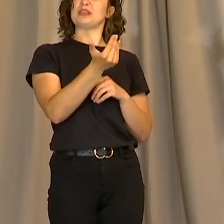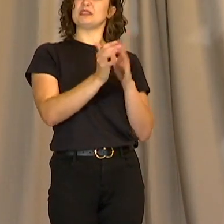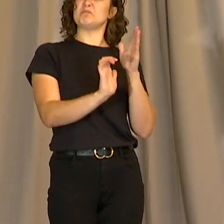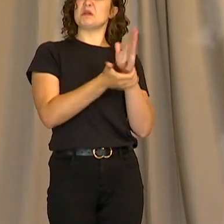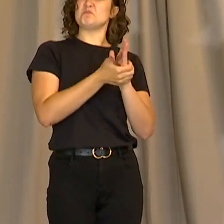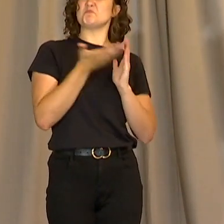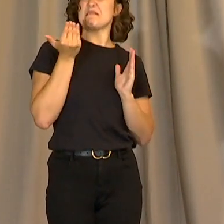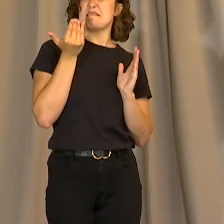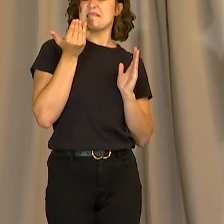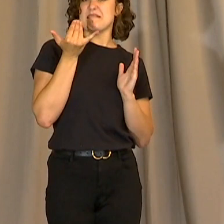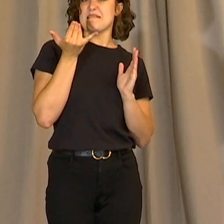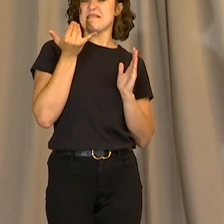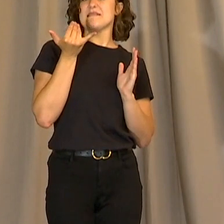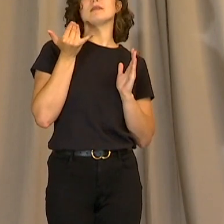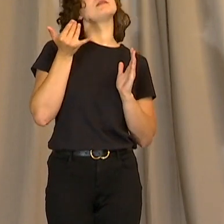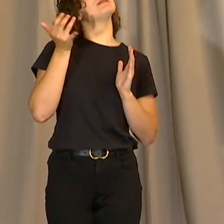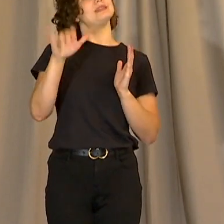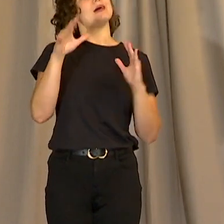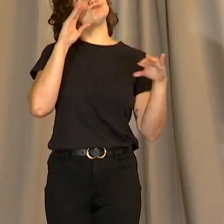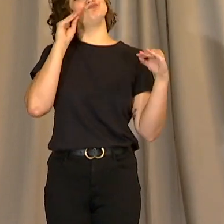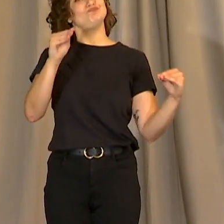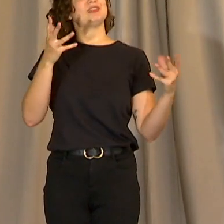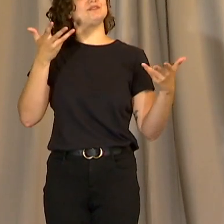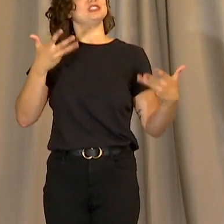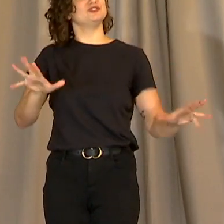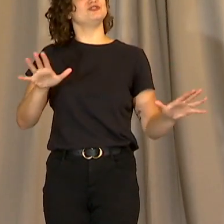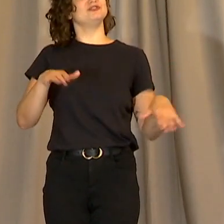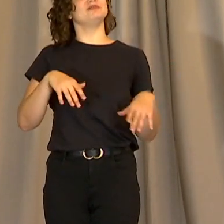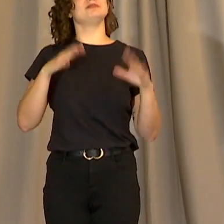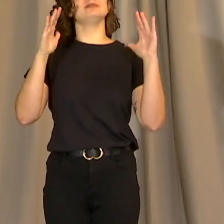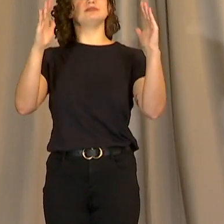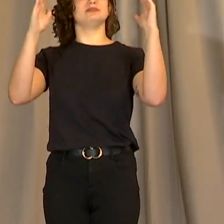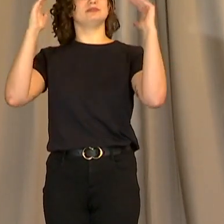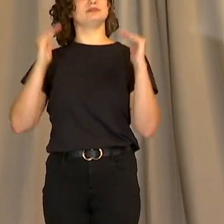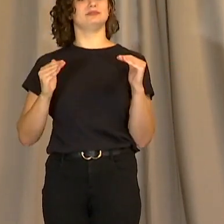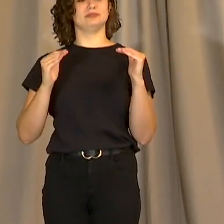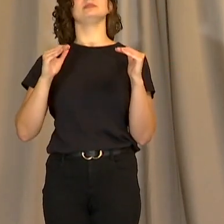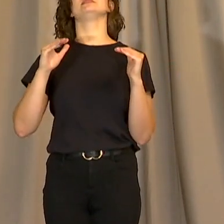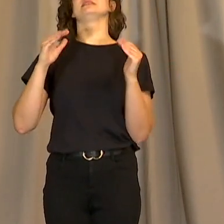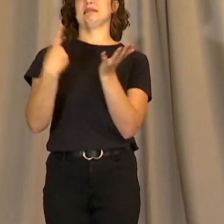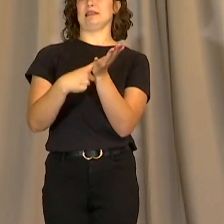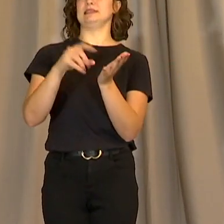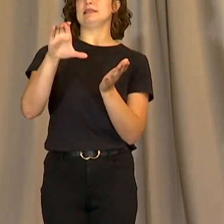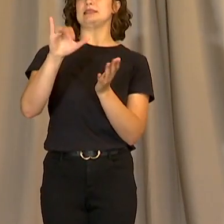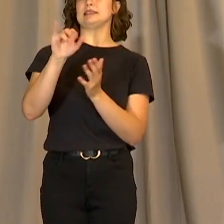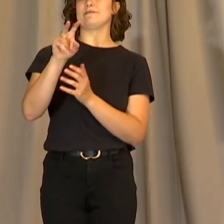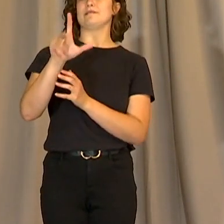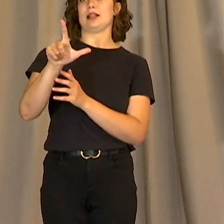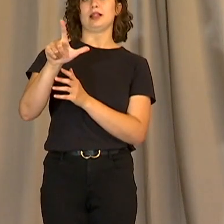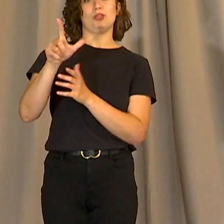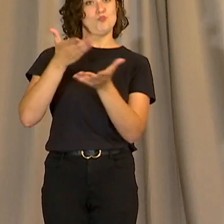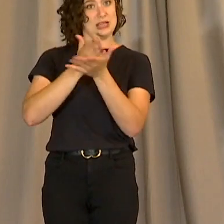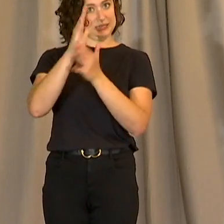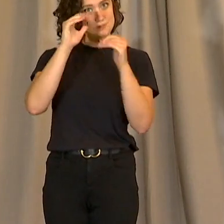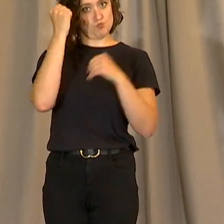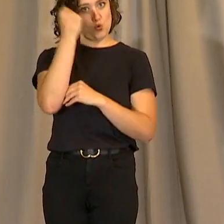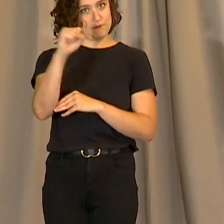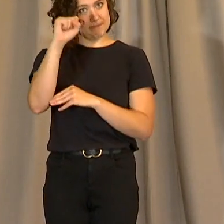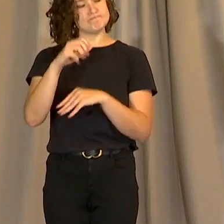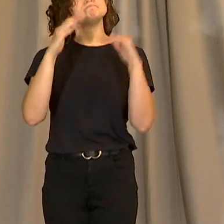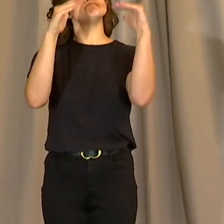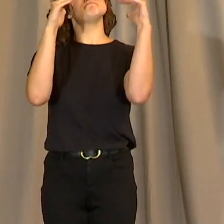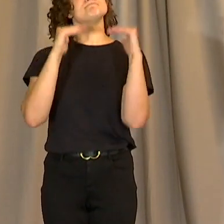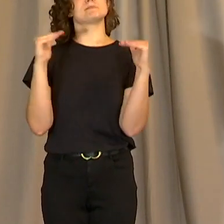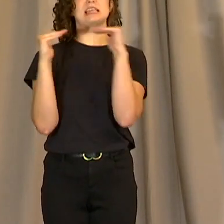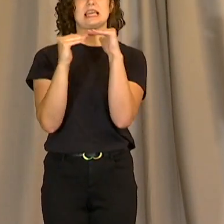professor out of the University of Michigan. Our next series was a civil rights movement. We did an equal rights movement. We did a